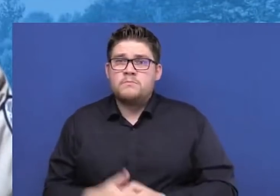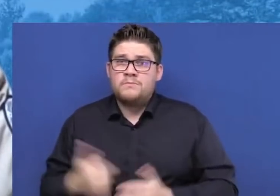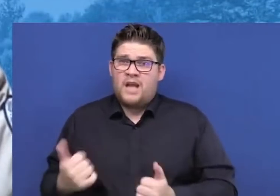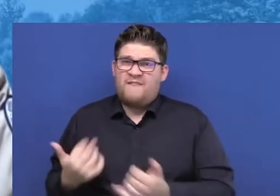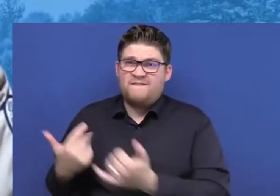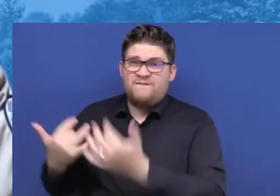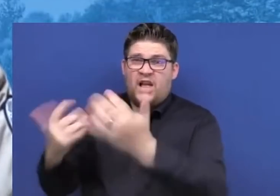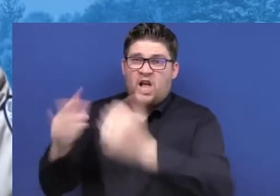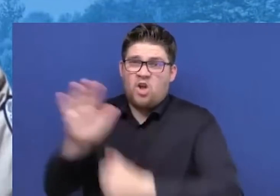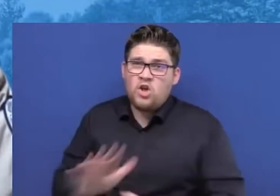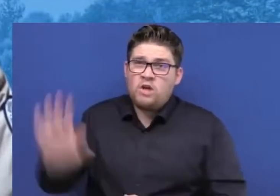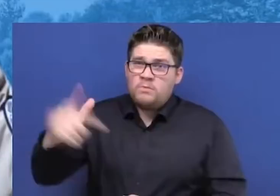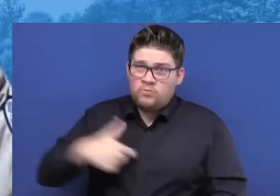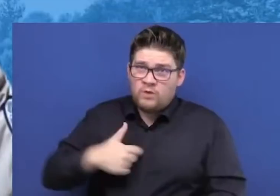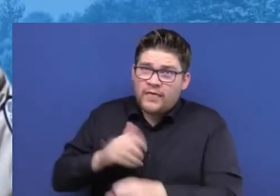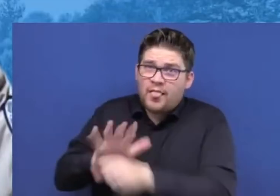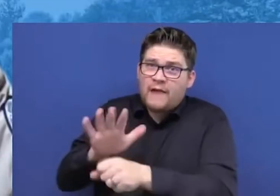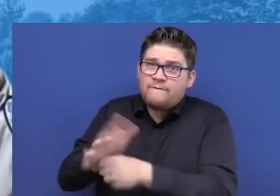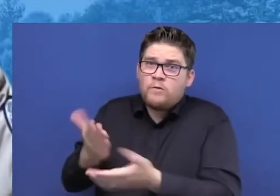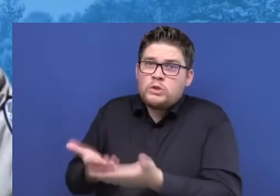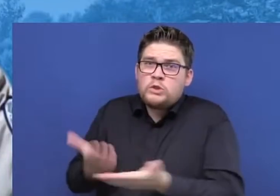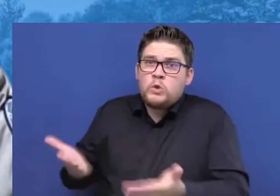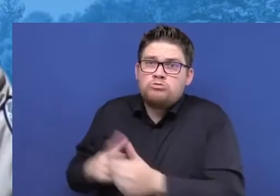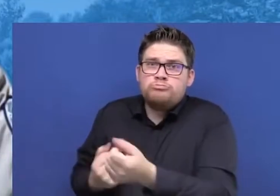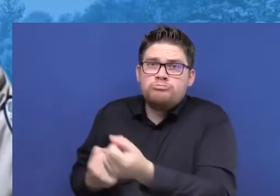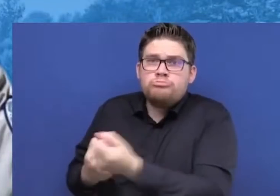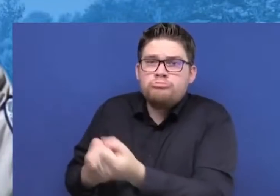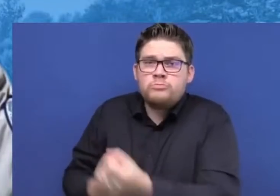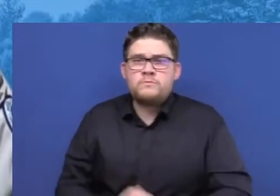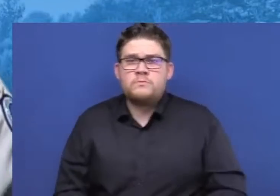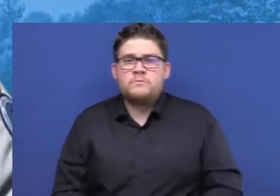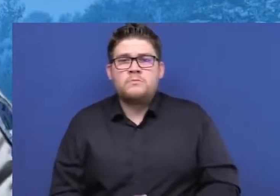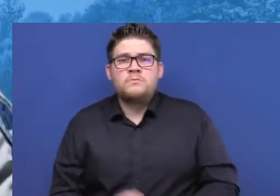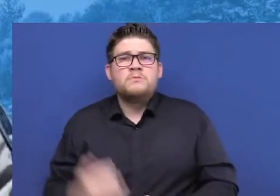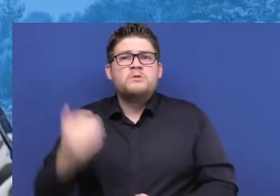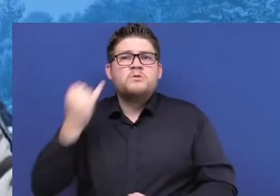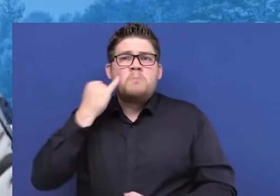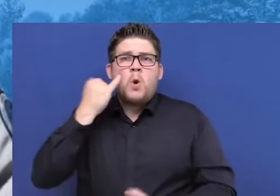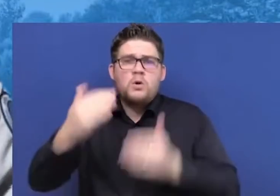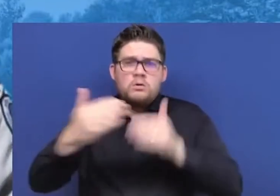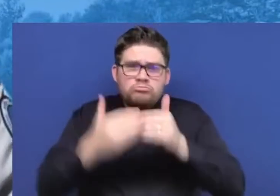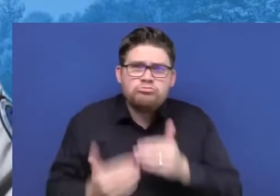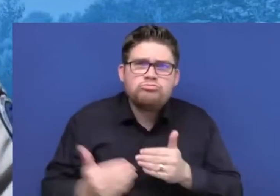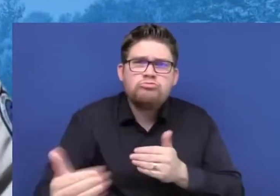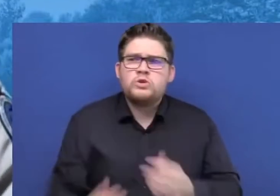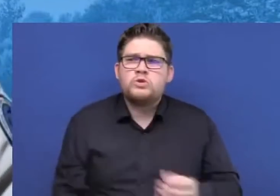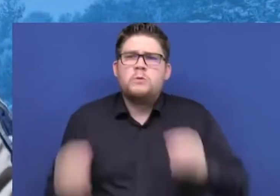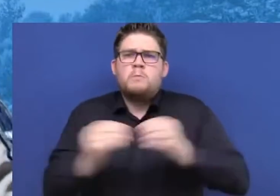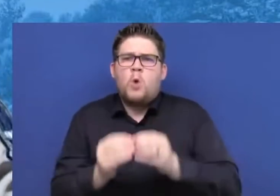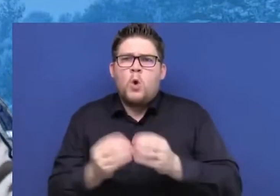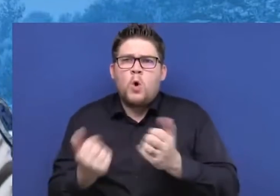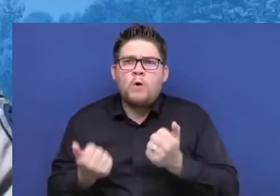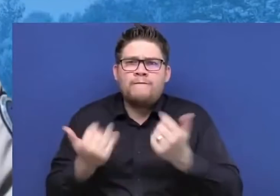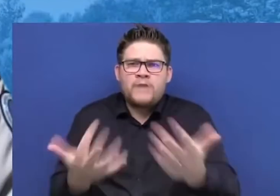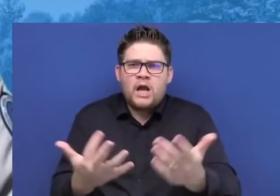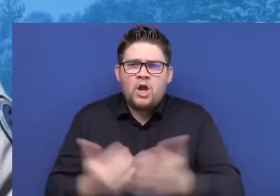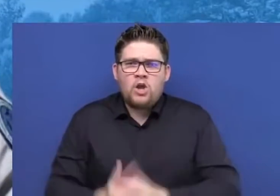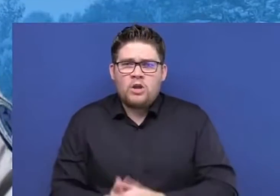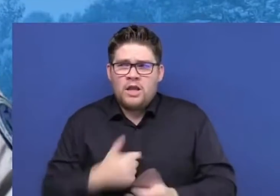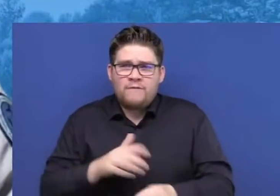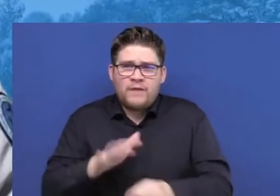have sufficient capacity going forward, or will we need to try to access more this kind of equipment?